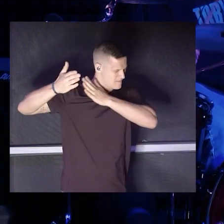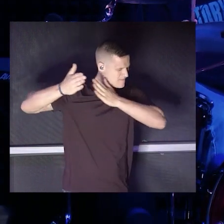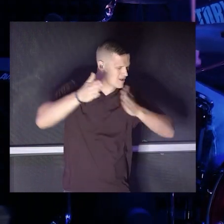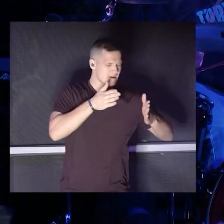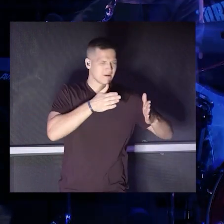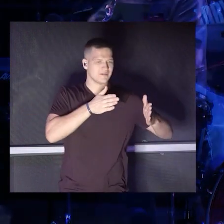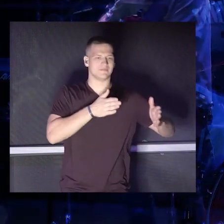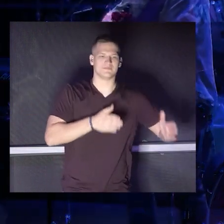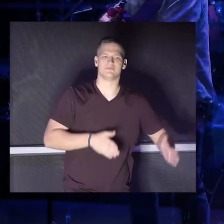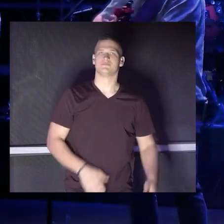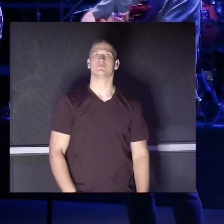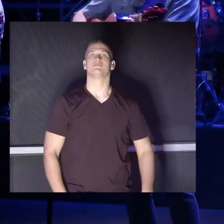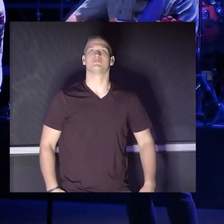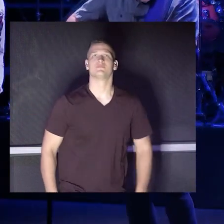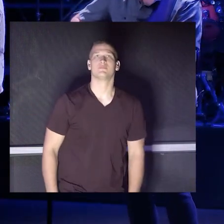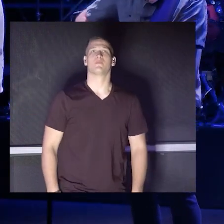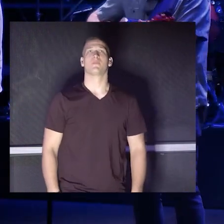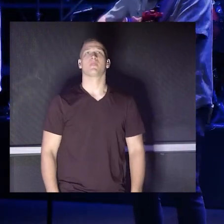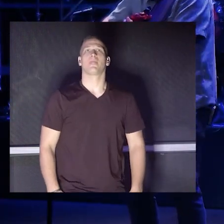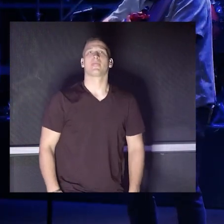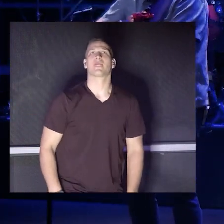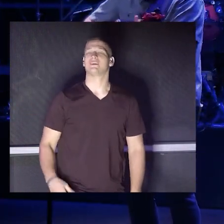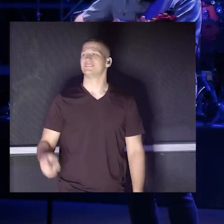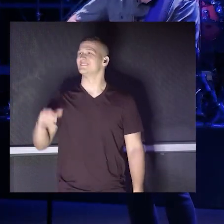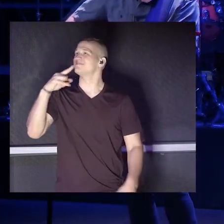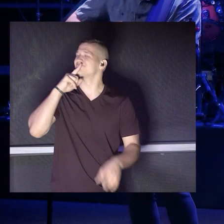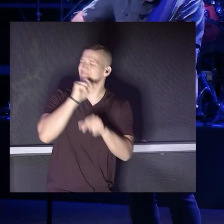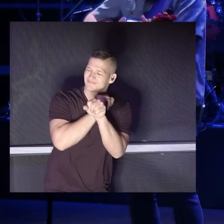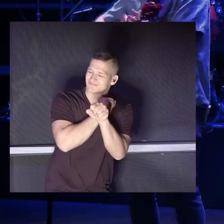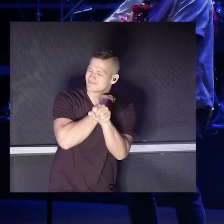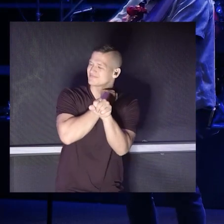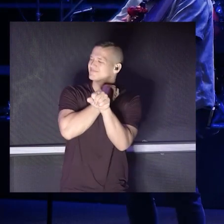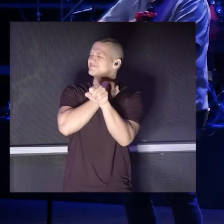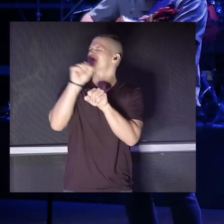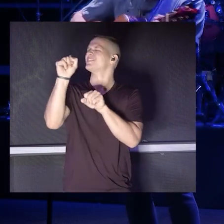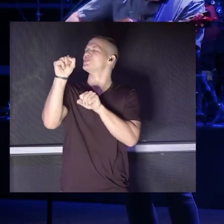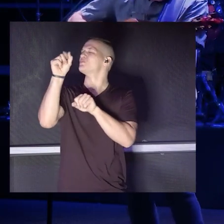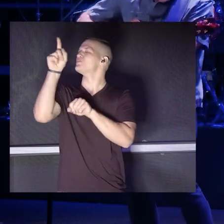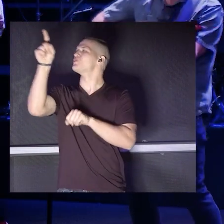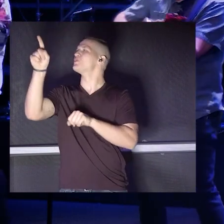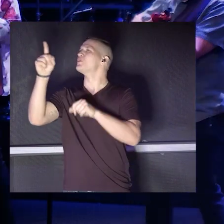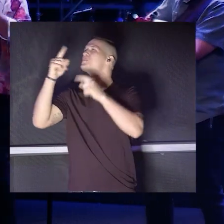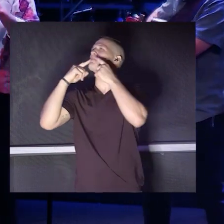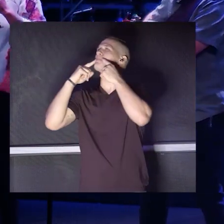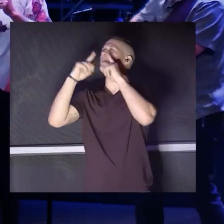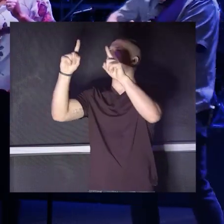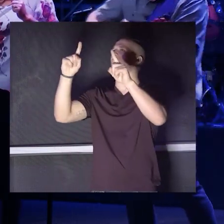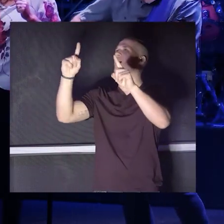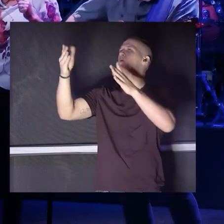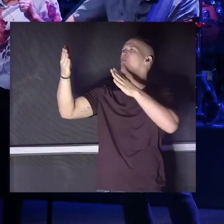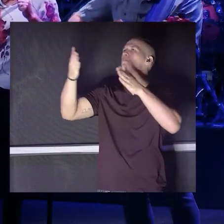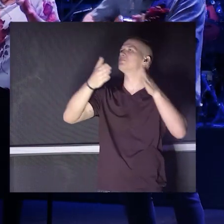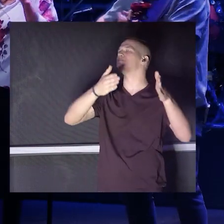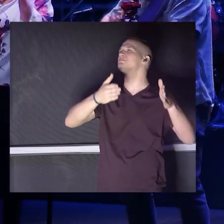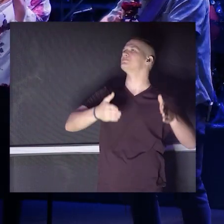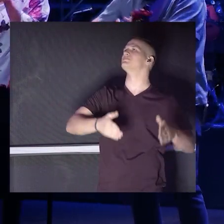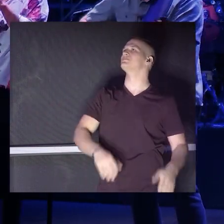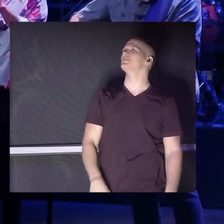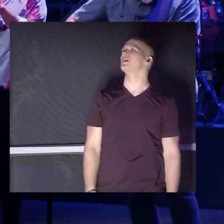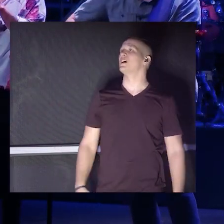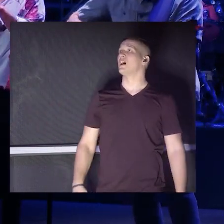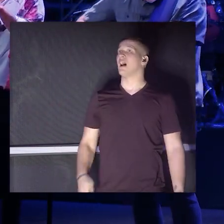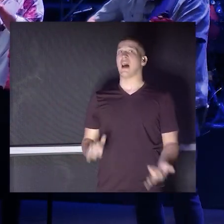Father, but you made a way. You made a way. Oh, yeah,